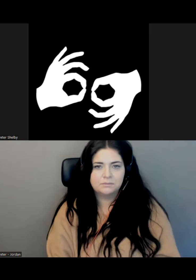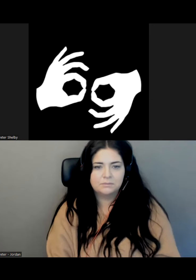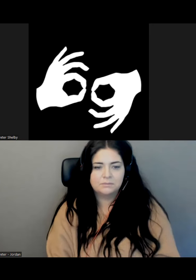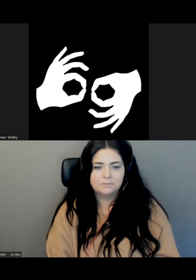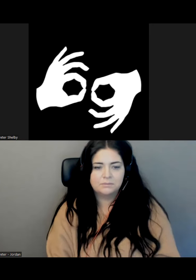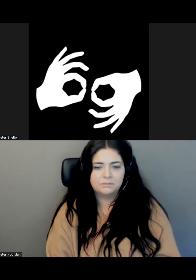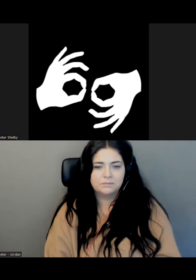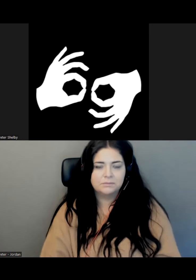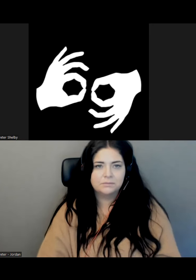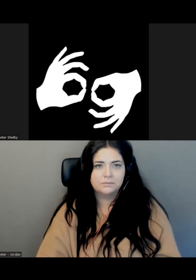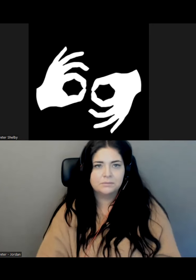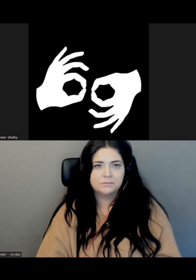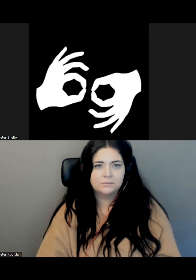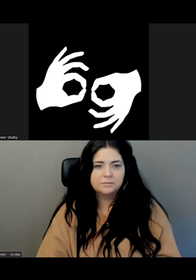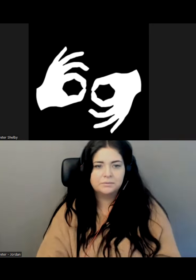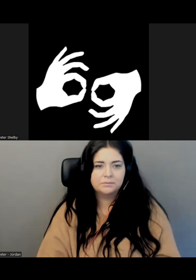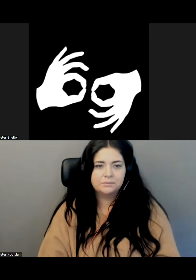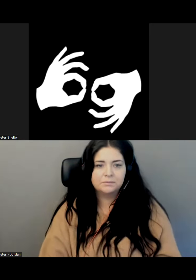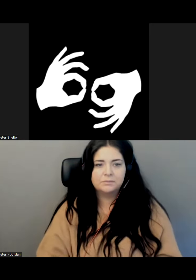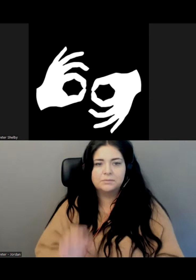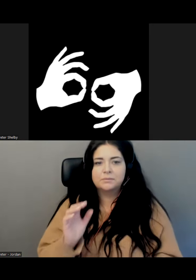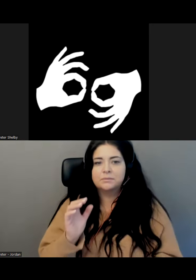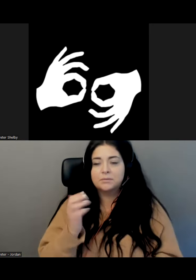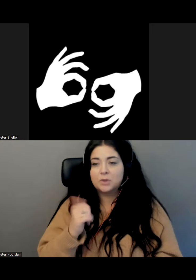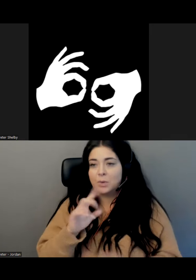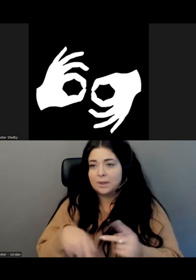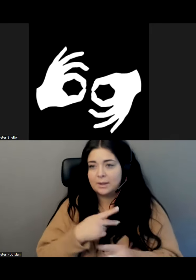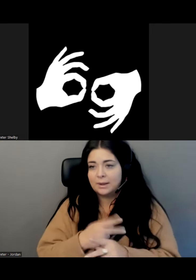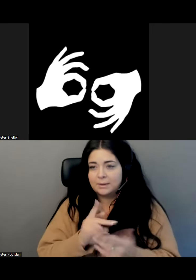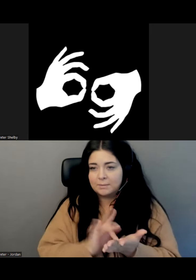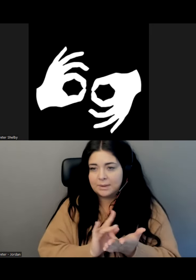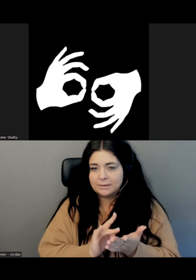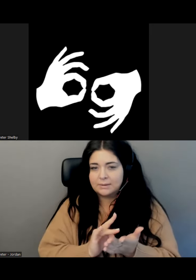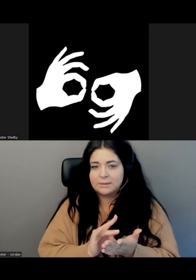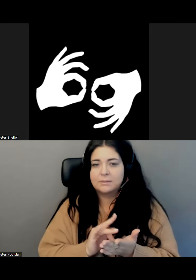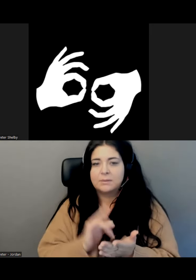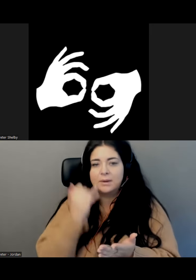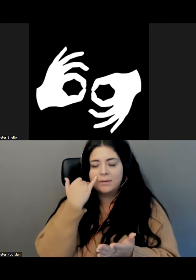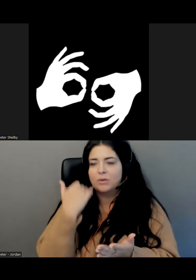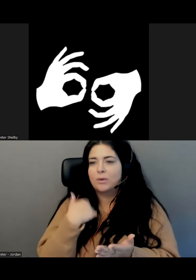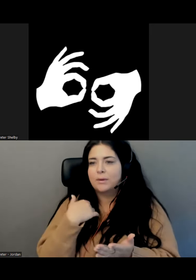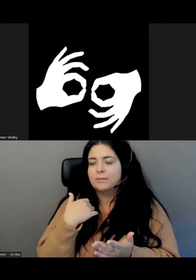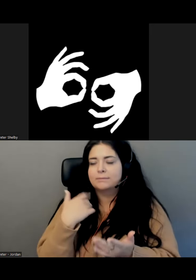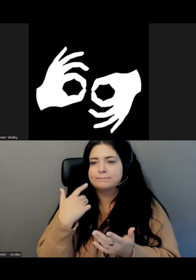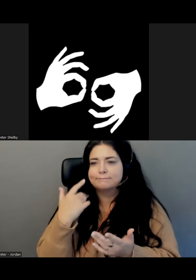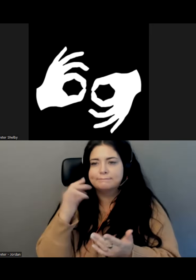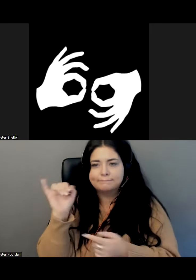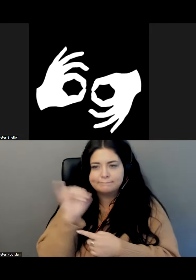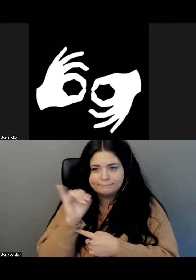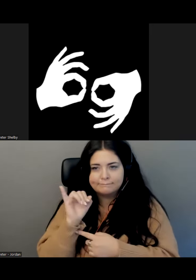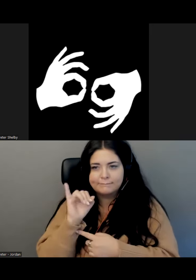steroid treatments, that's one that a lot of people might not know about. There are certain hearing losses